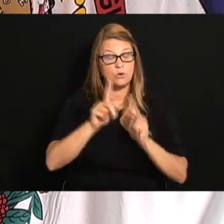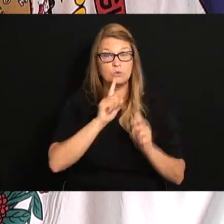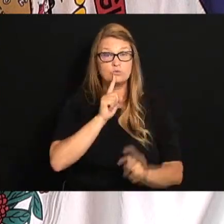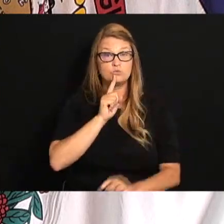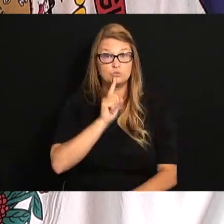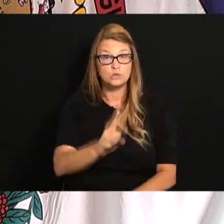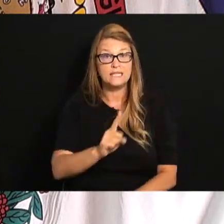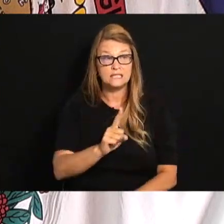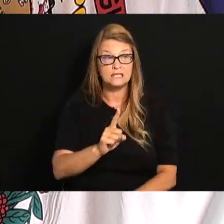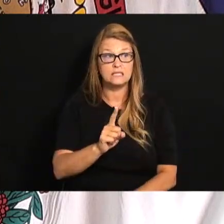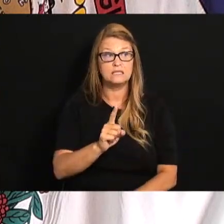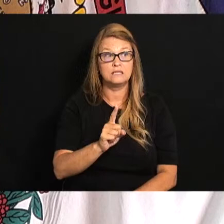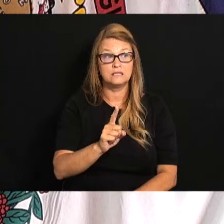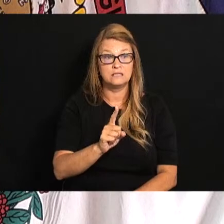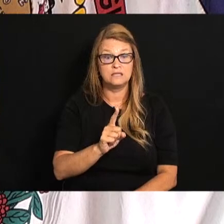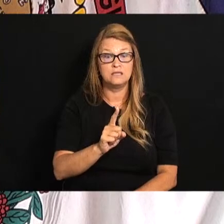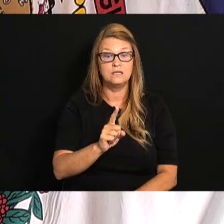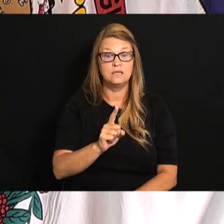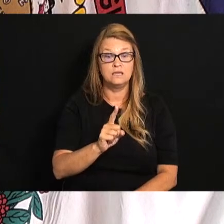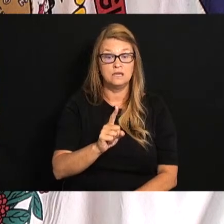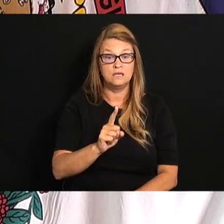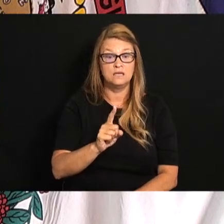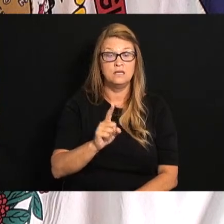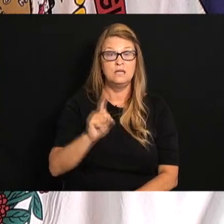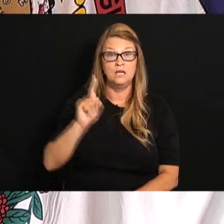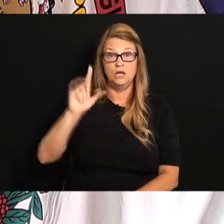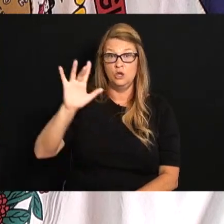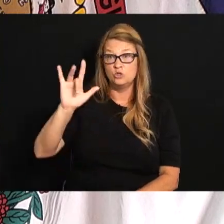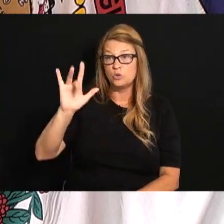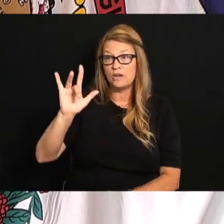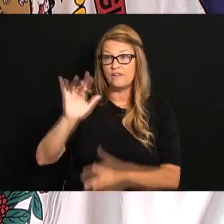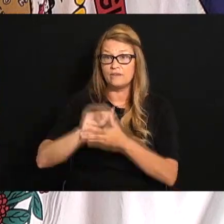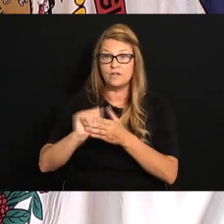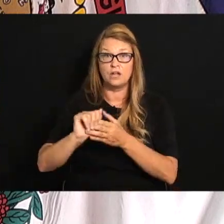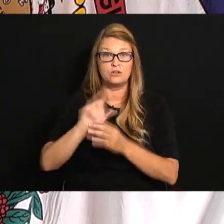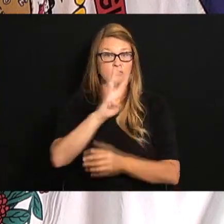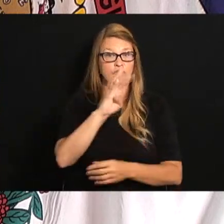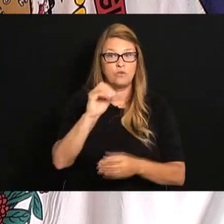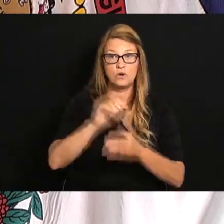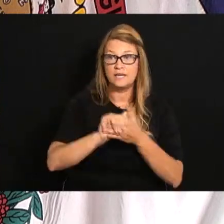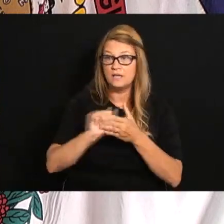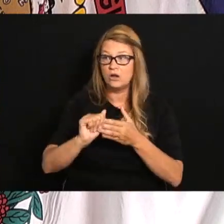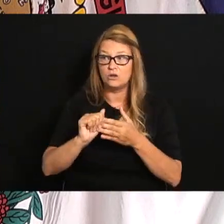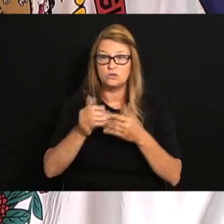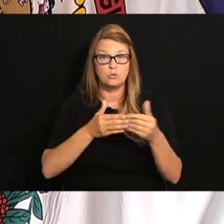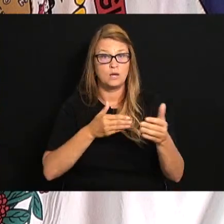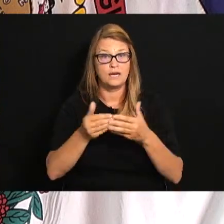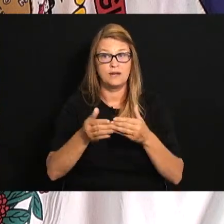truly, that $25 or $40 or whatever it may be,